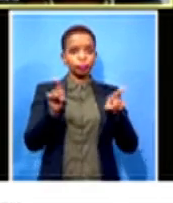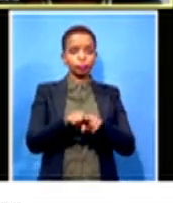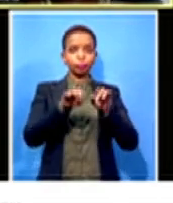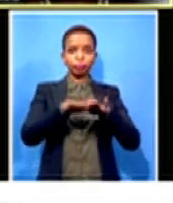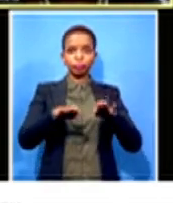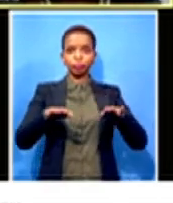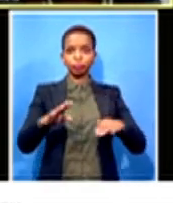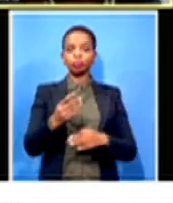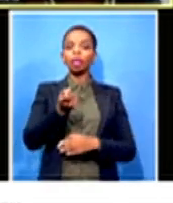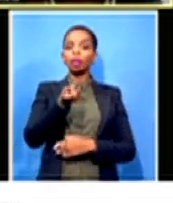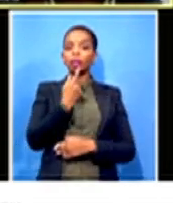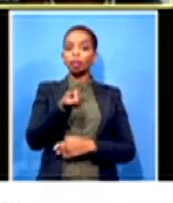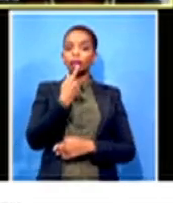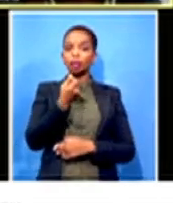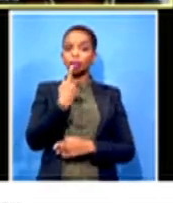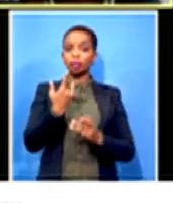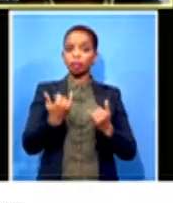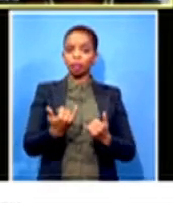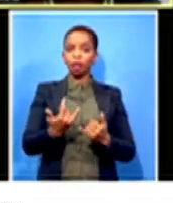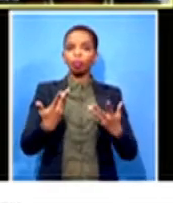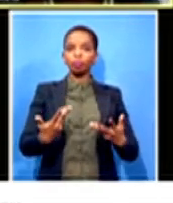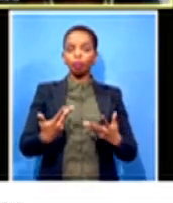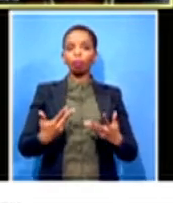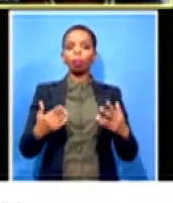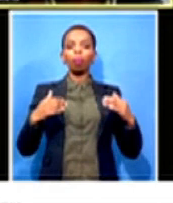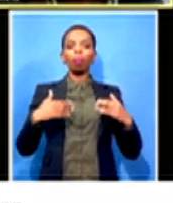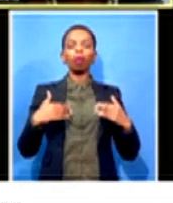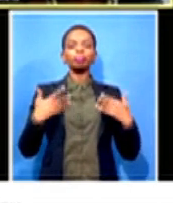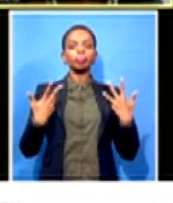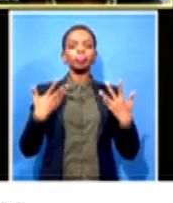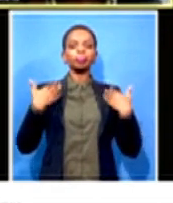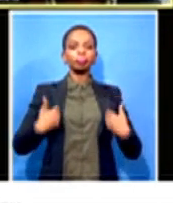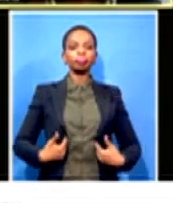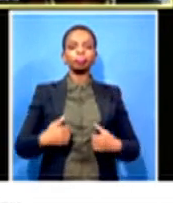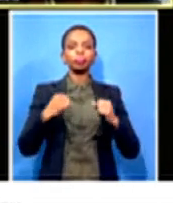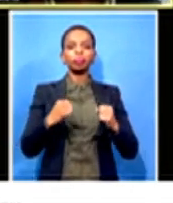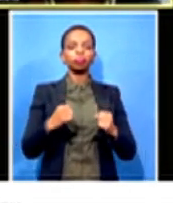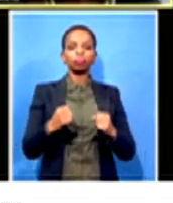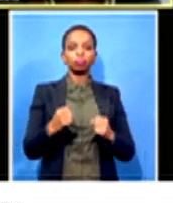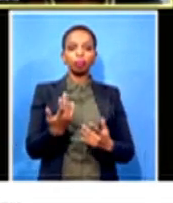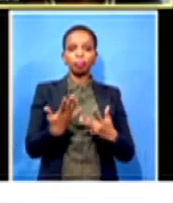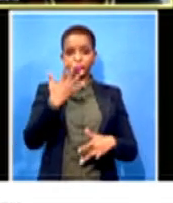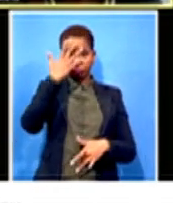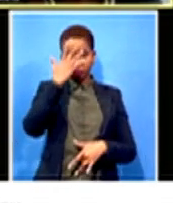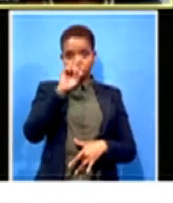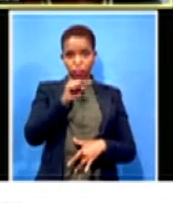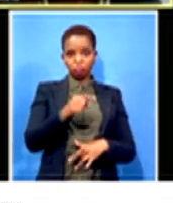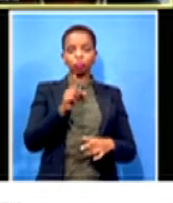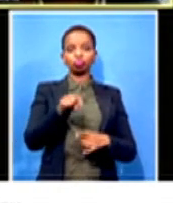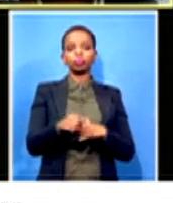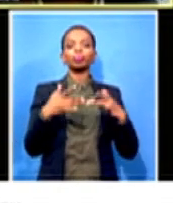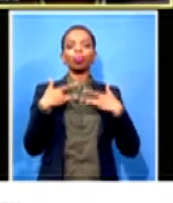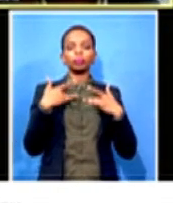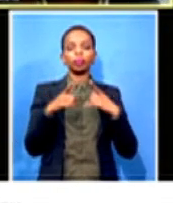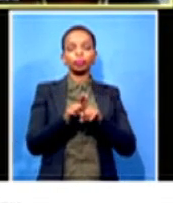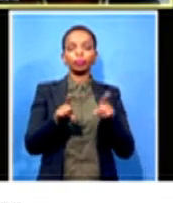immune system, have diseases that suppress the immune system, we'd be concerned about those children as well. Now, I know that